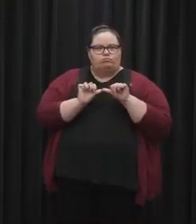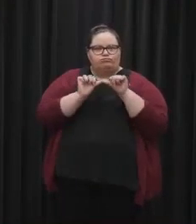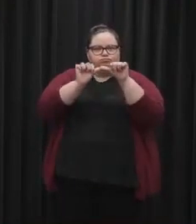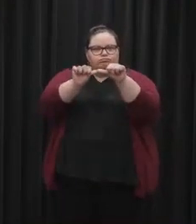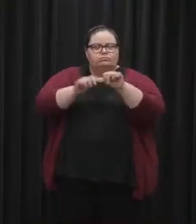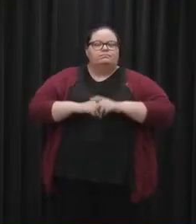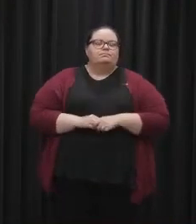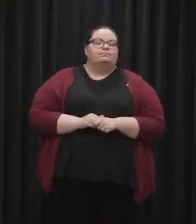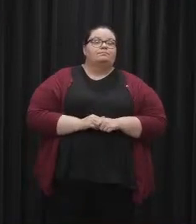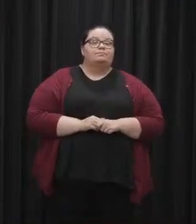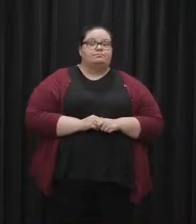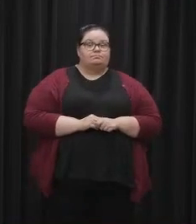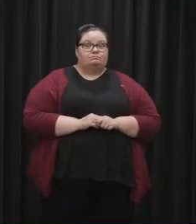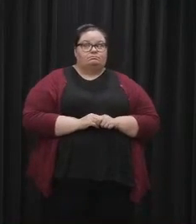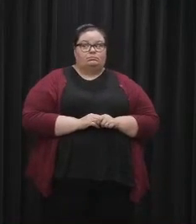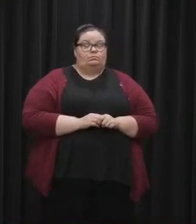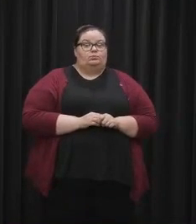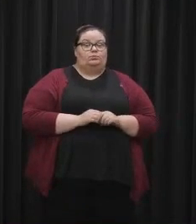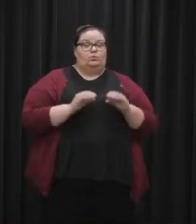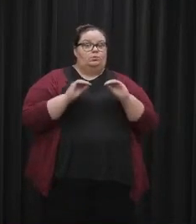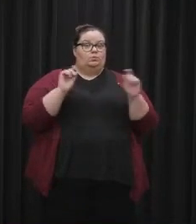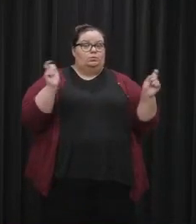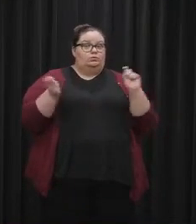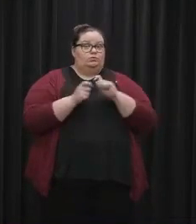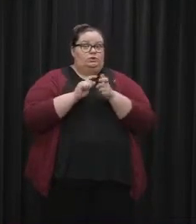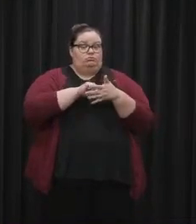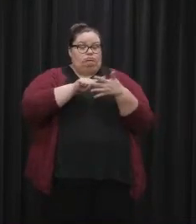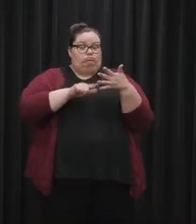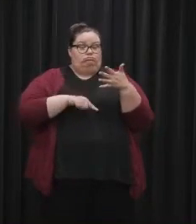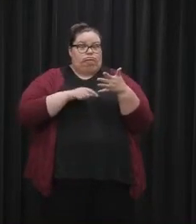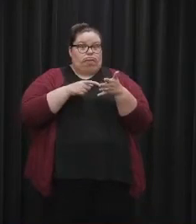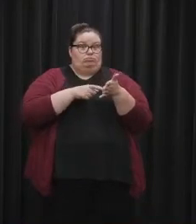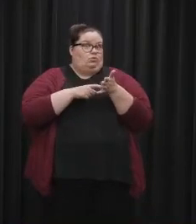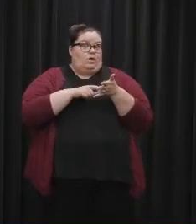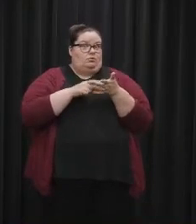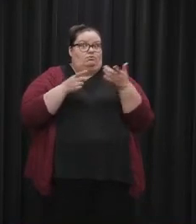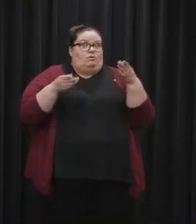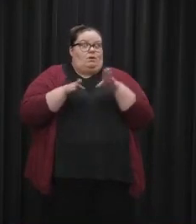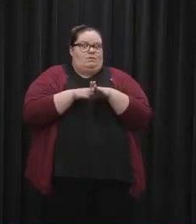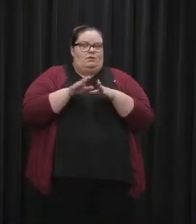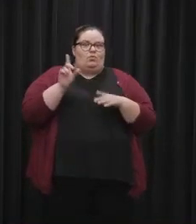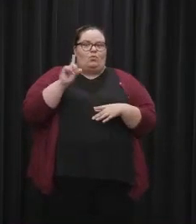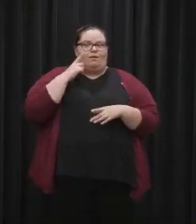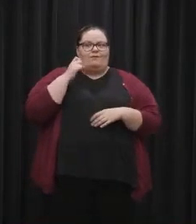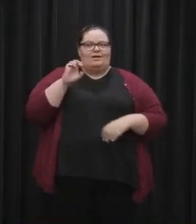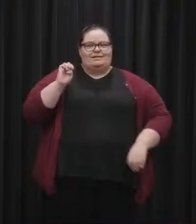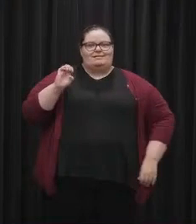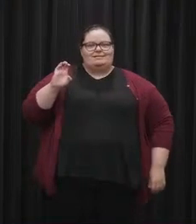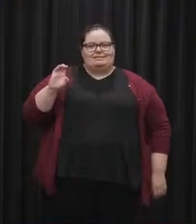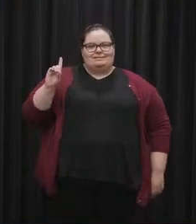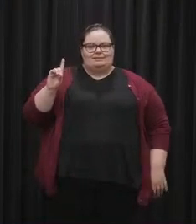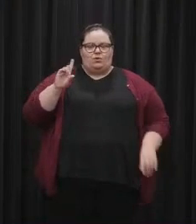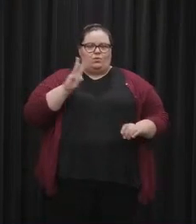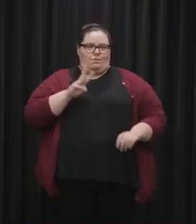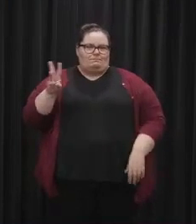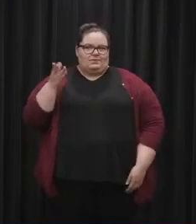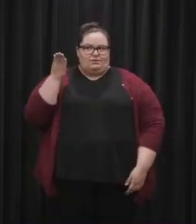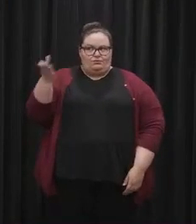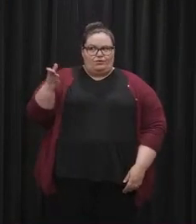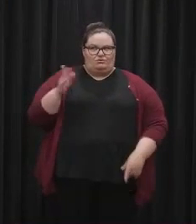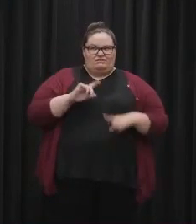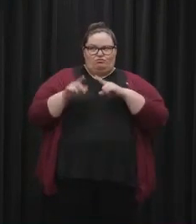So at this point, we've not made any changes to those criteria, which are all identified in detail on the ECD website with a lot of different variables on